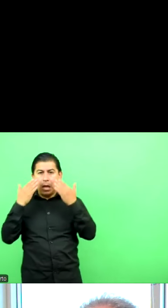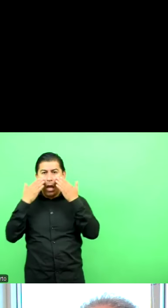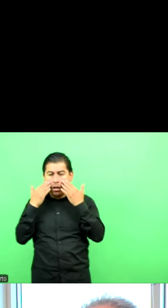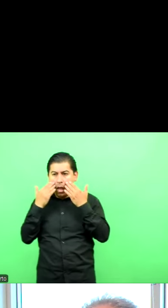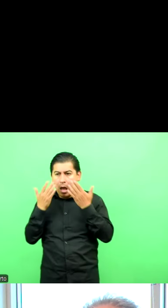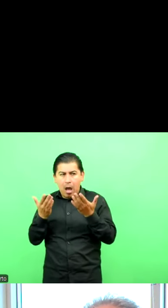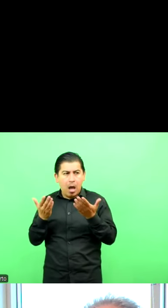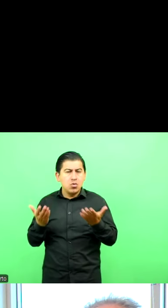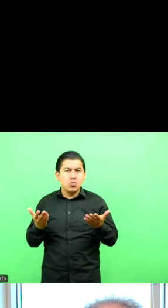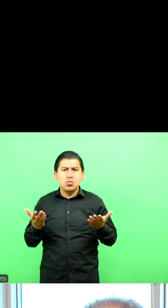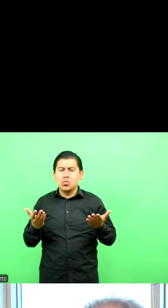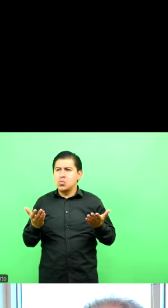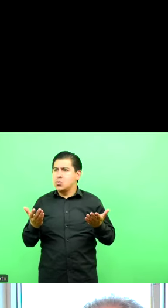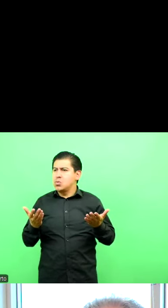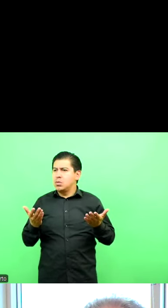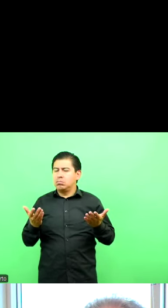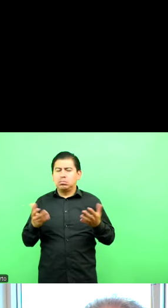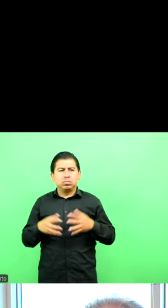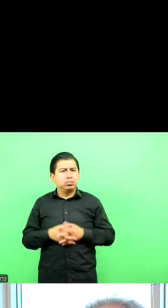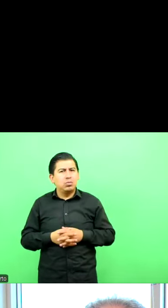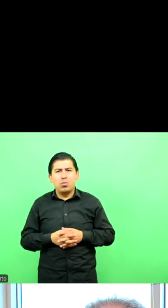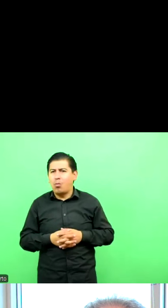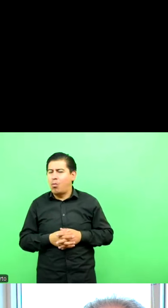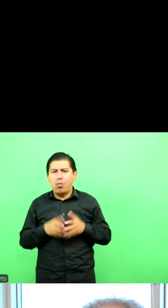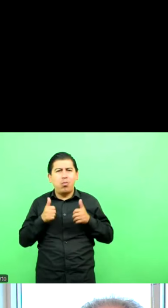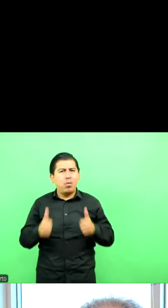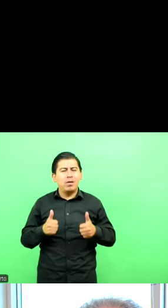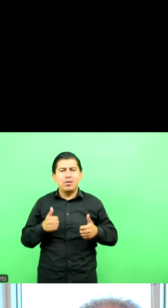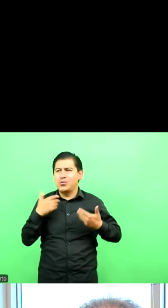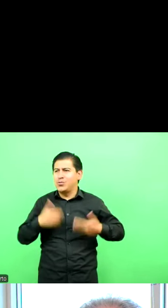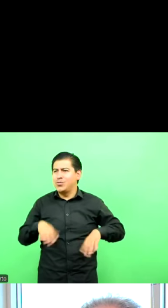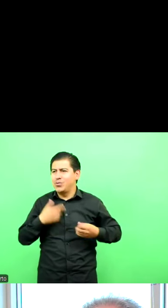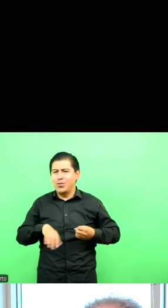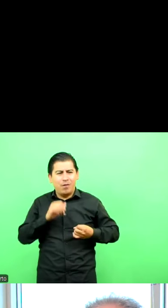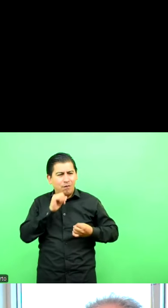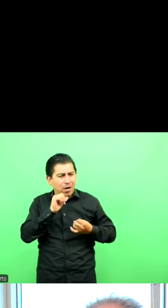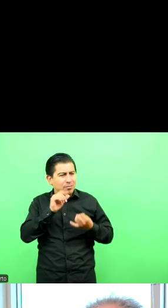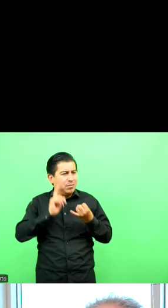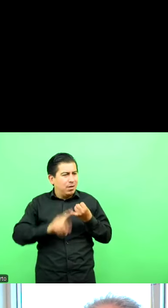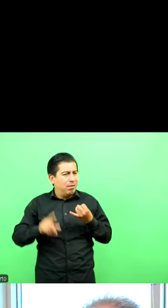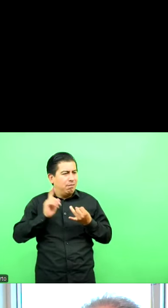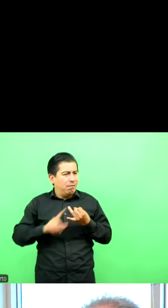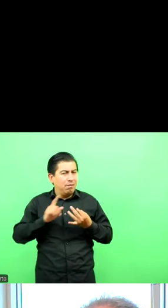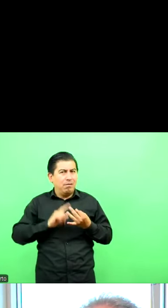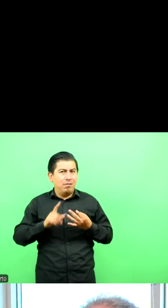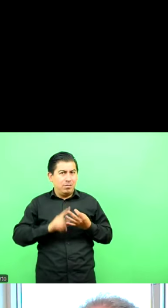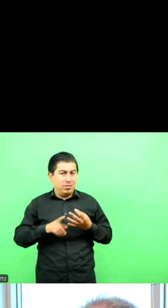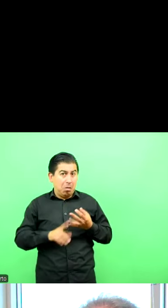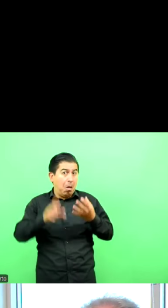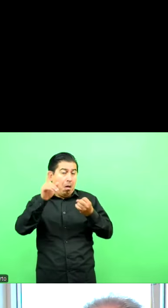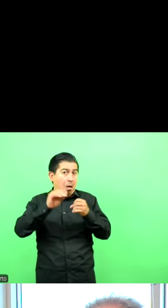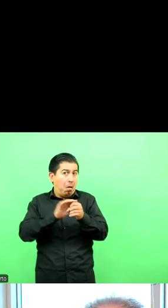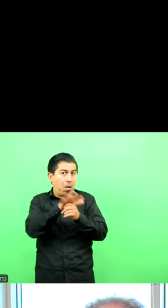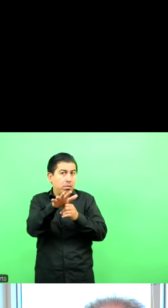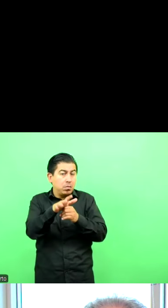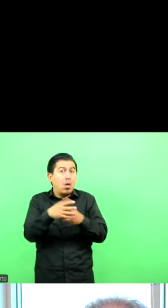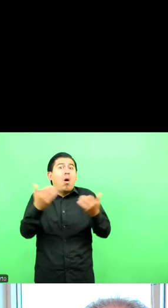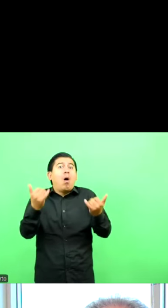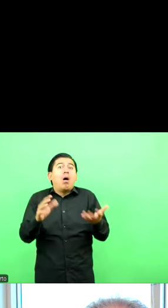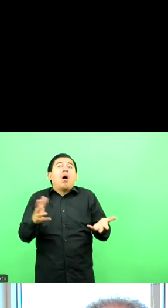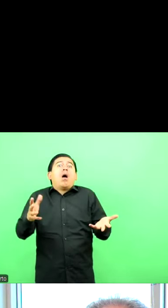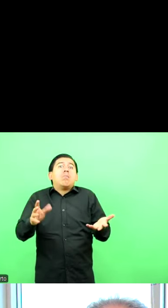are a critical part of this health system response, but they are not in silo. They are part of the health system. They are part